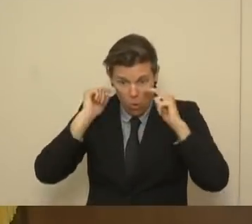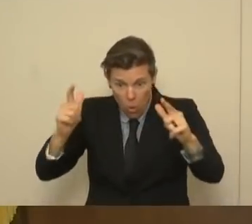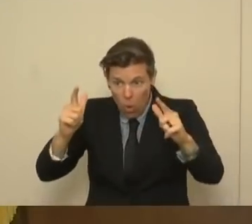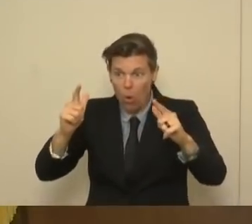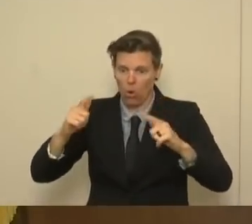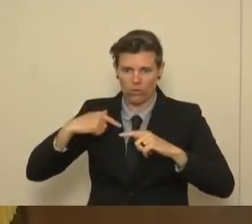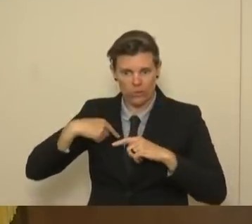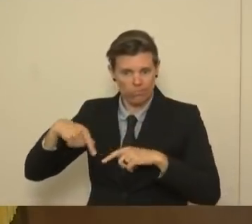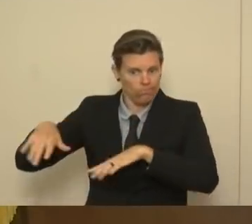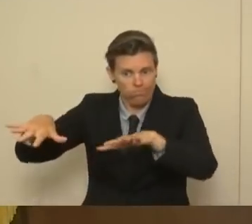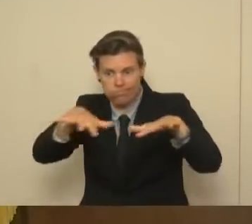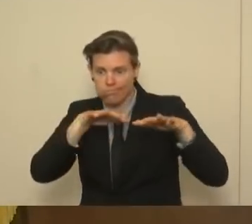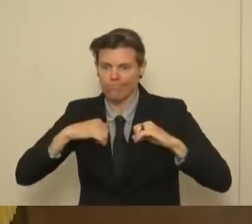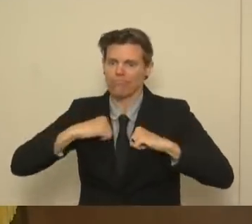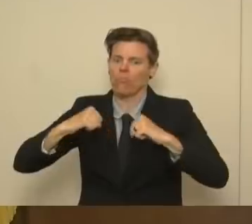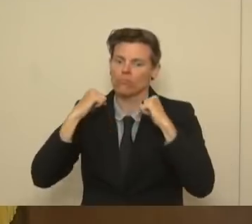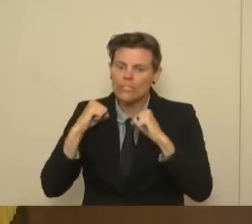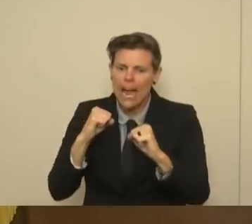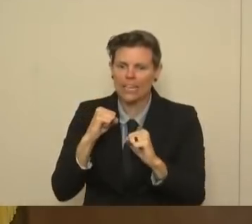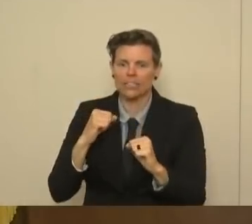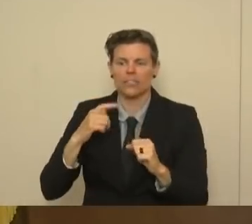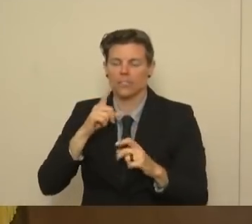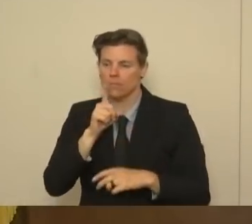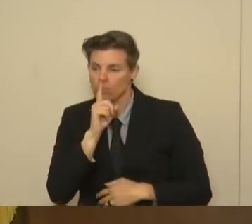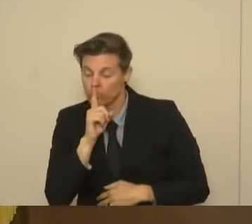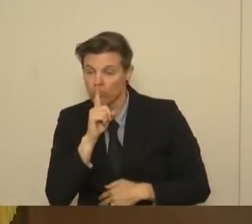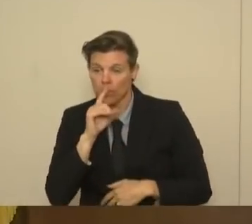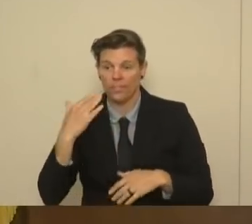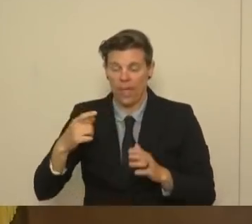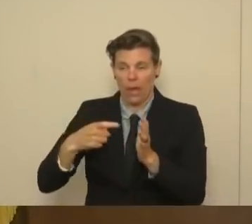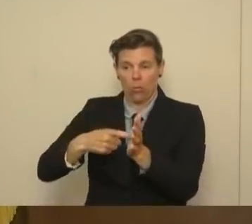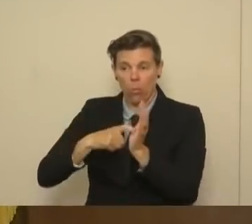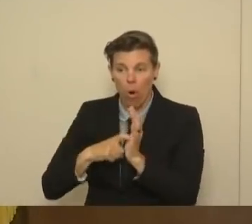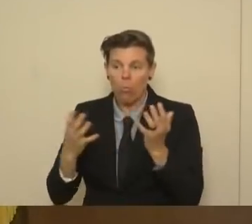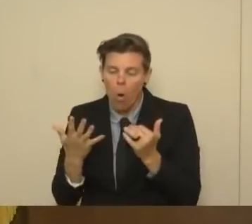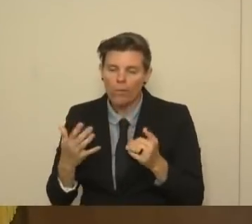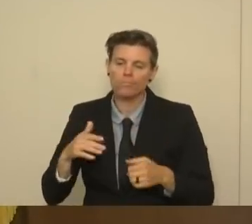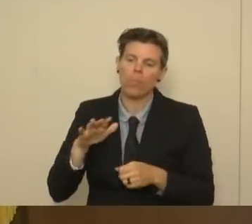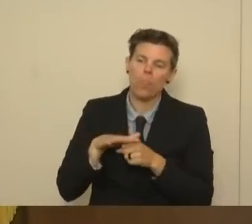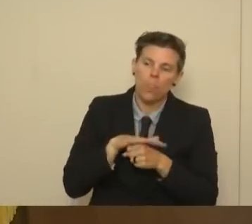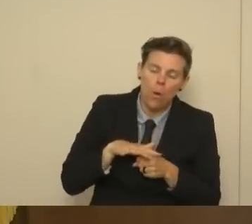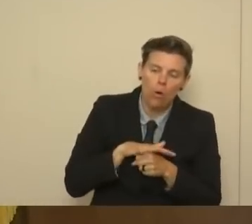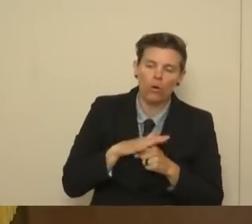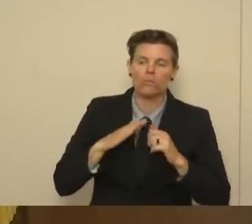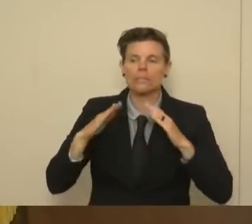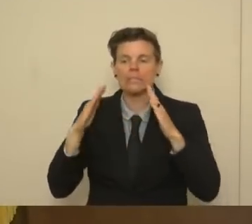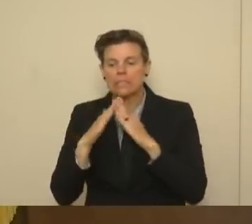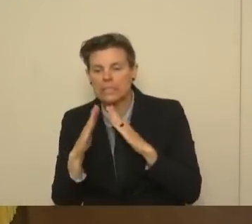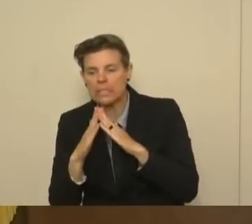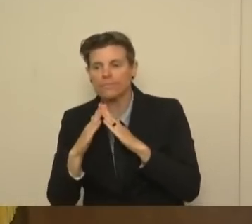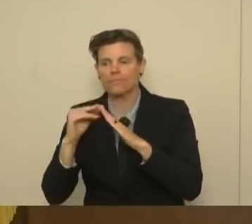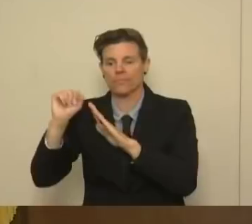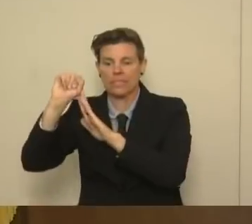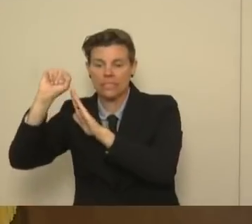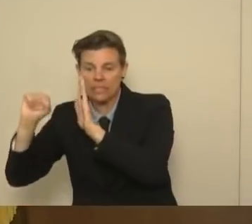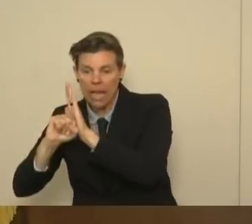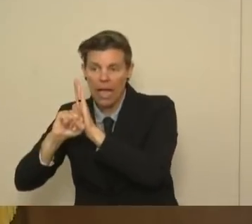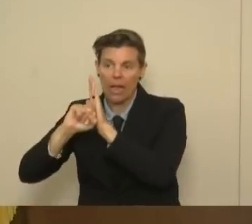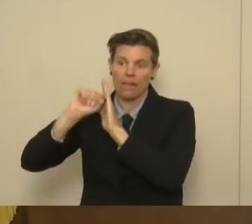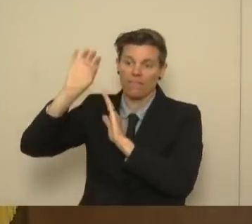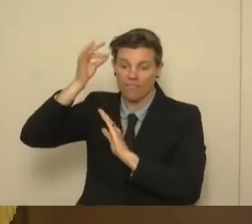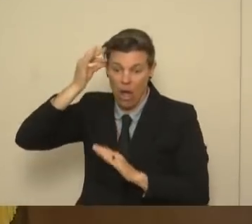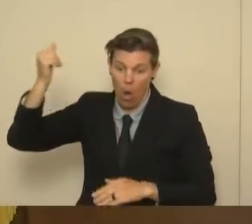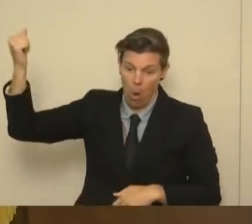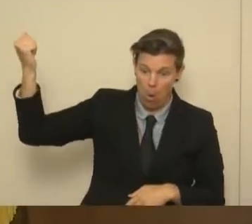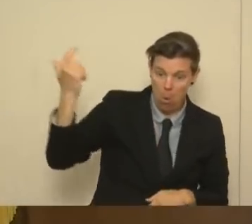are required to by local, state, and federal law, and that we're not going to be bullied or intimidated by Homeland